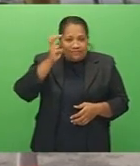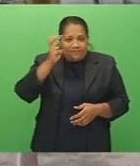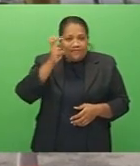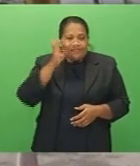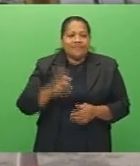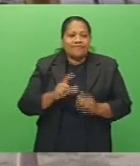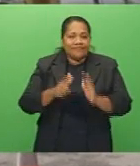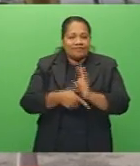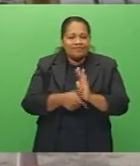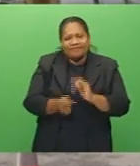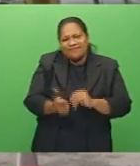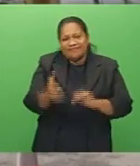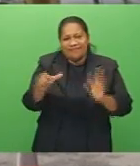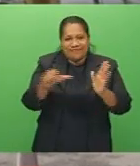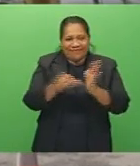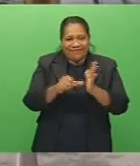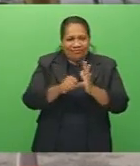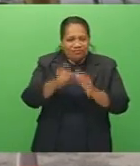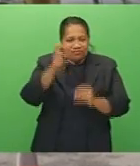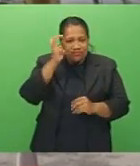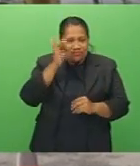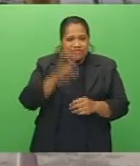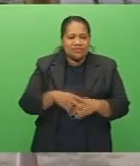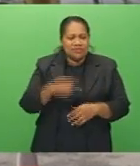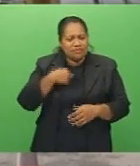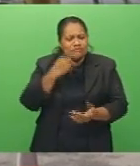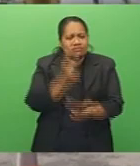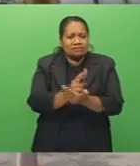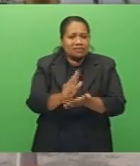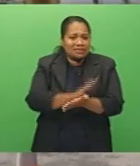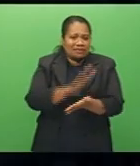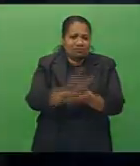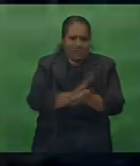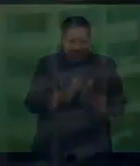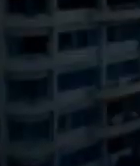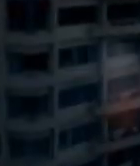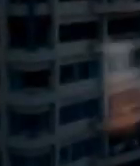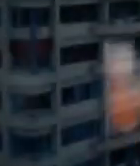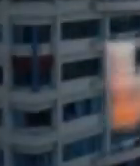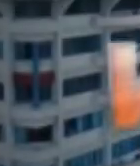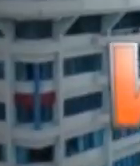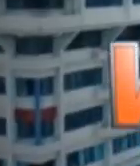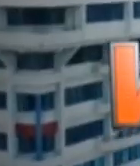after a hard session, so I'm really happy with where I'm at.